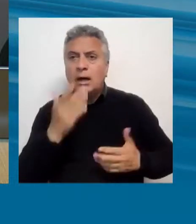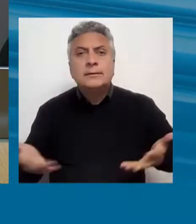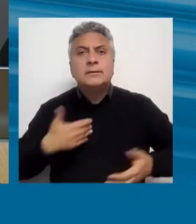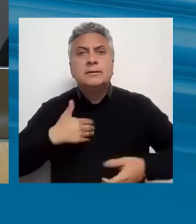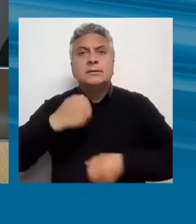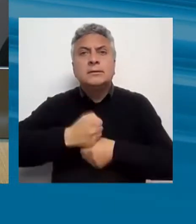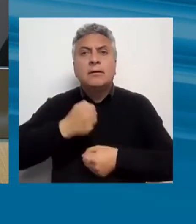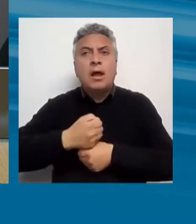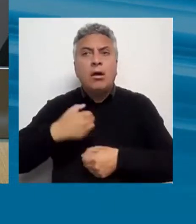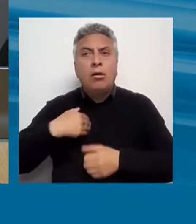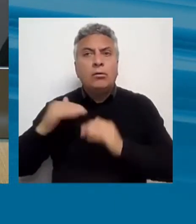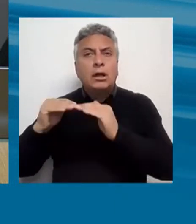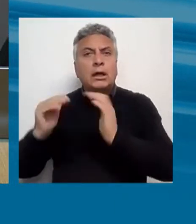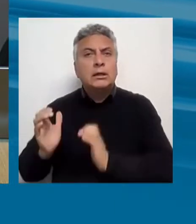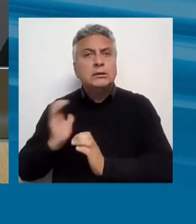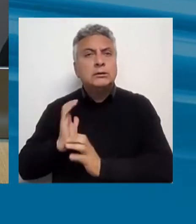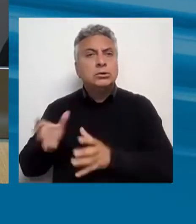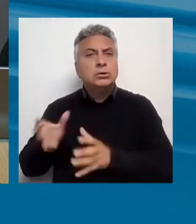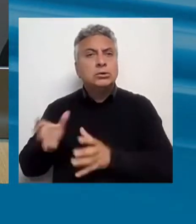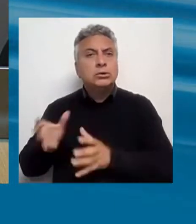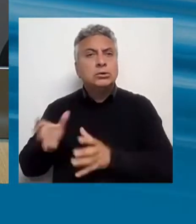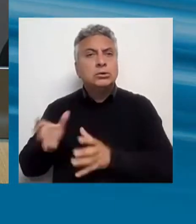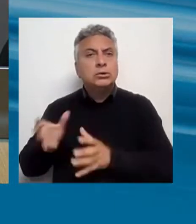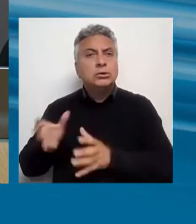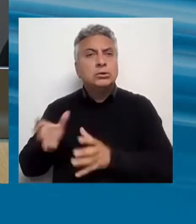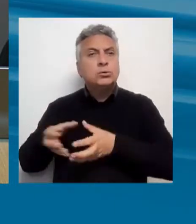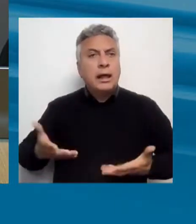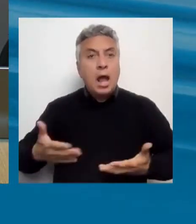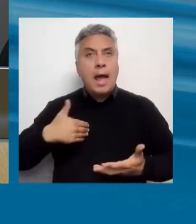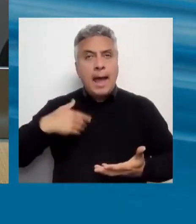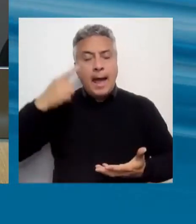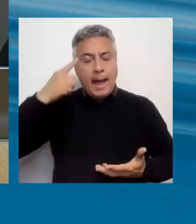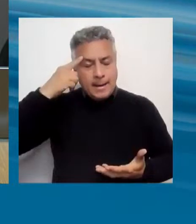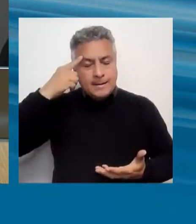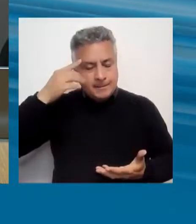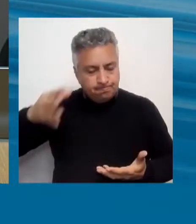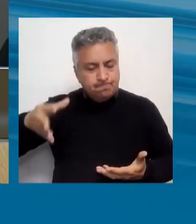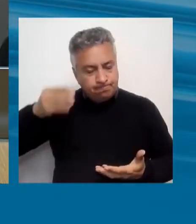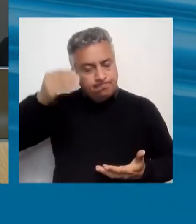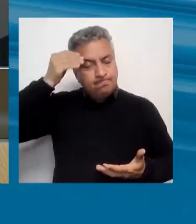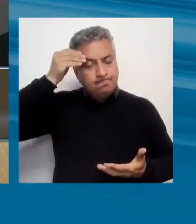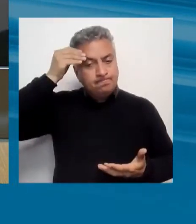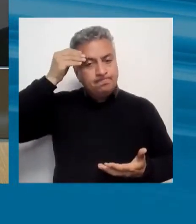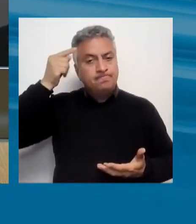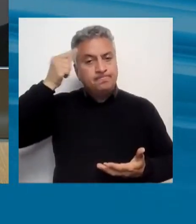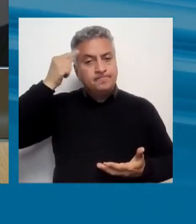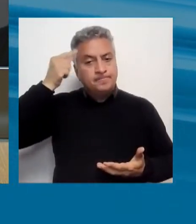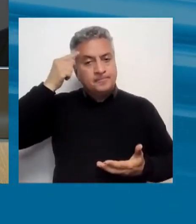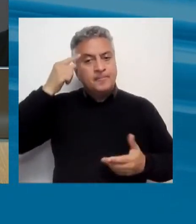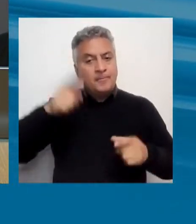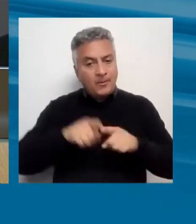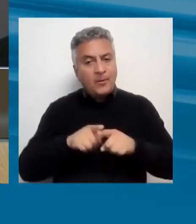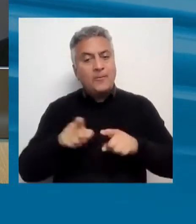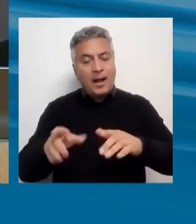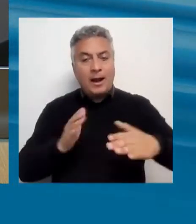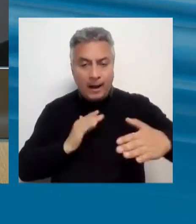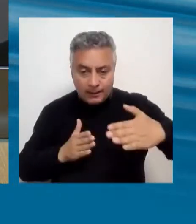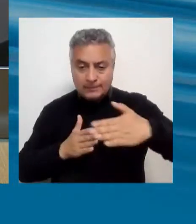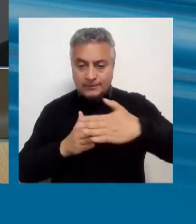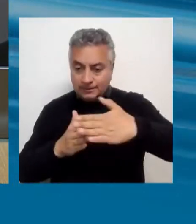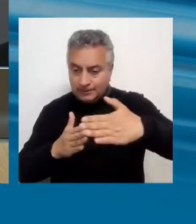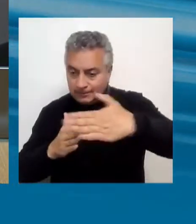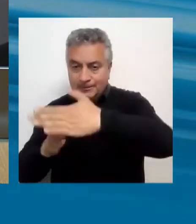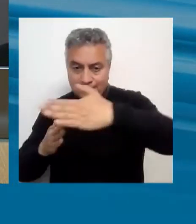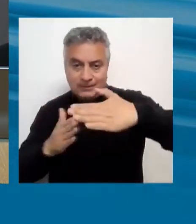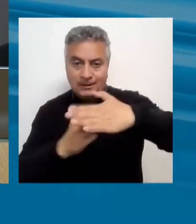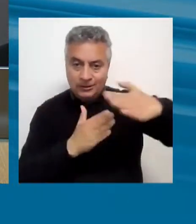mimicry or institutional limitations, where the Caribbean region, for example,